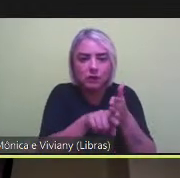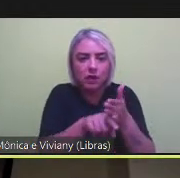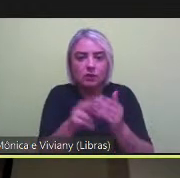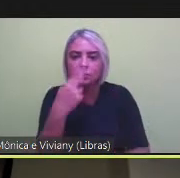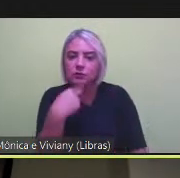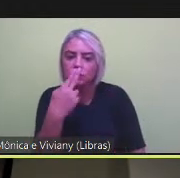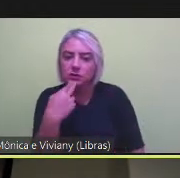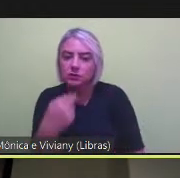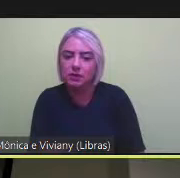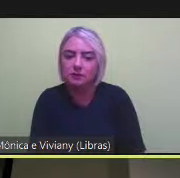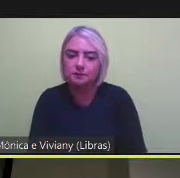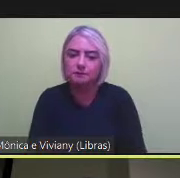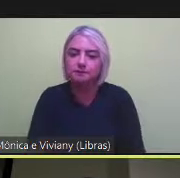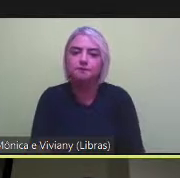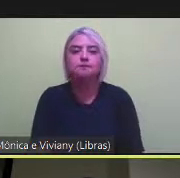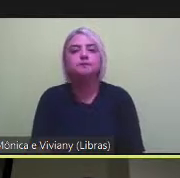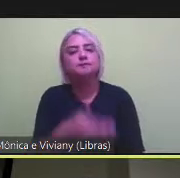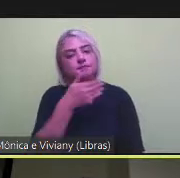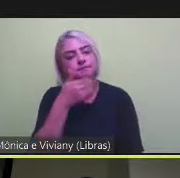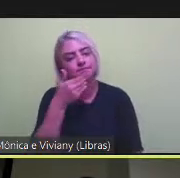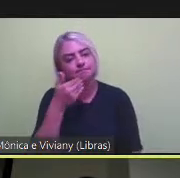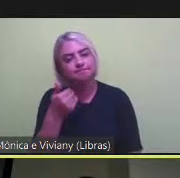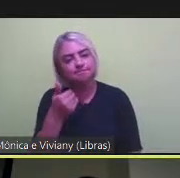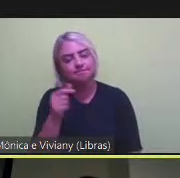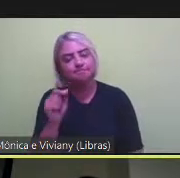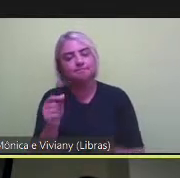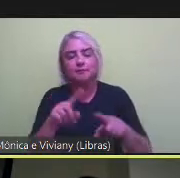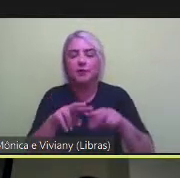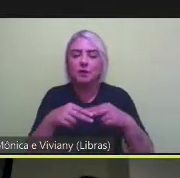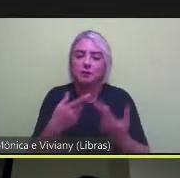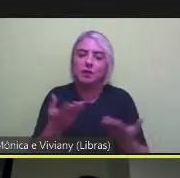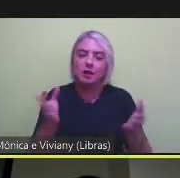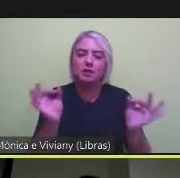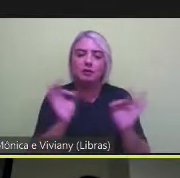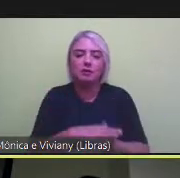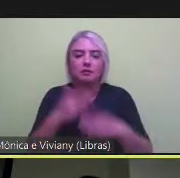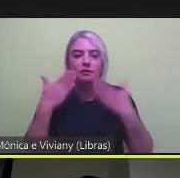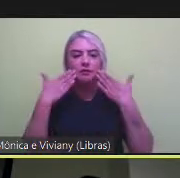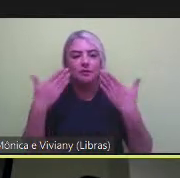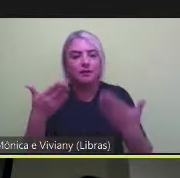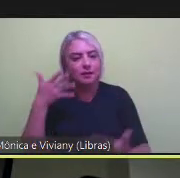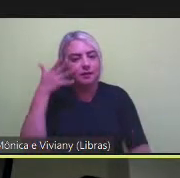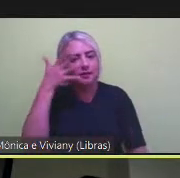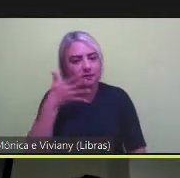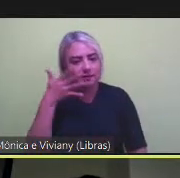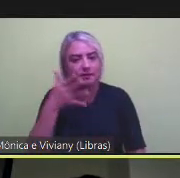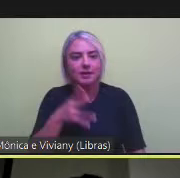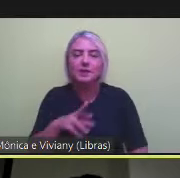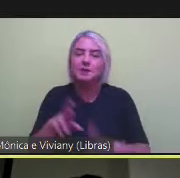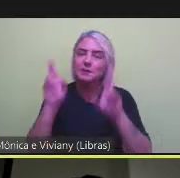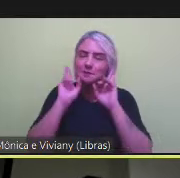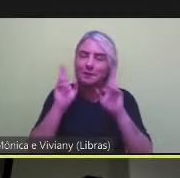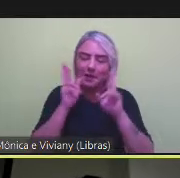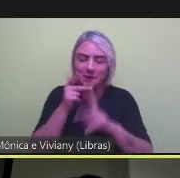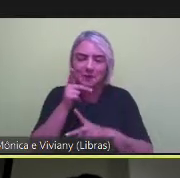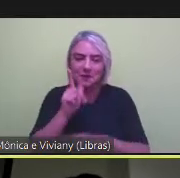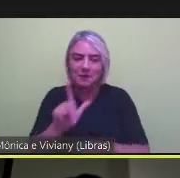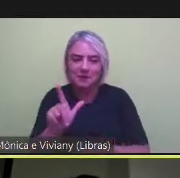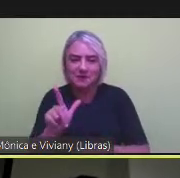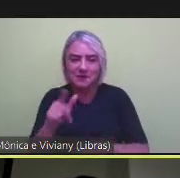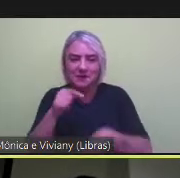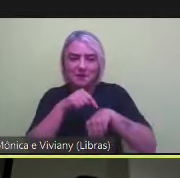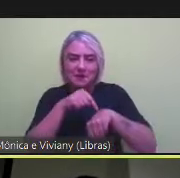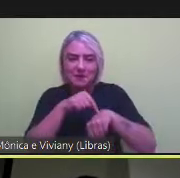consultations, nutritional consultations. So with that, I finished my presentation. I hope that I was able